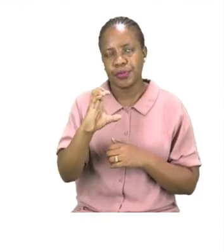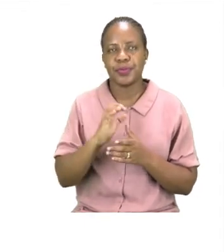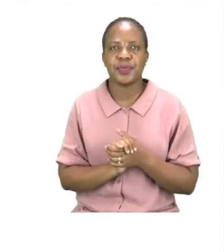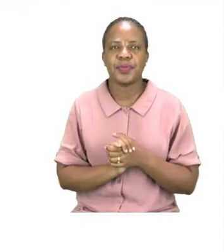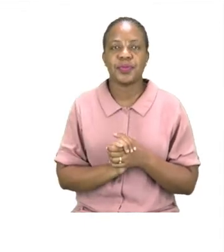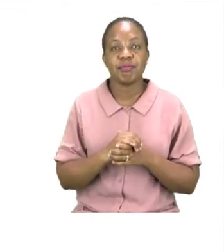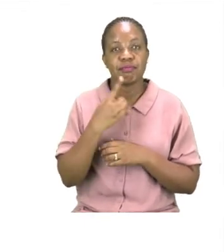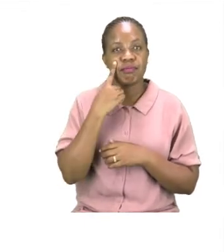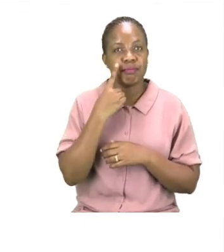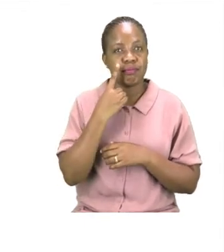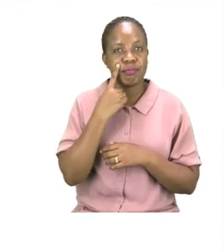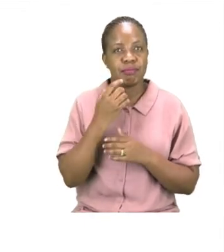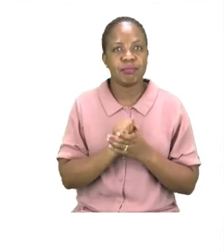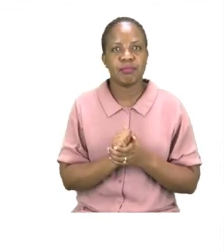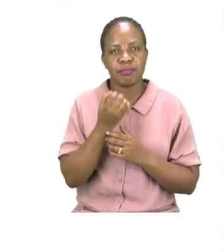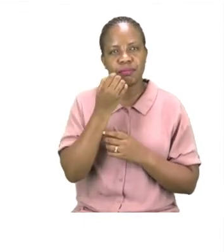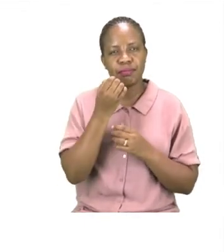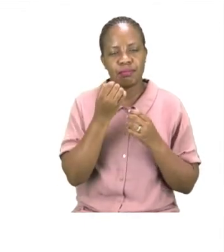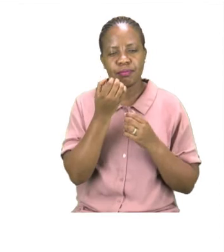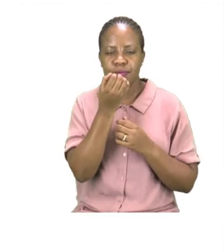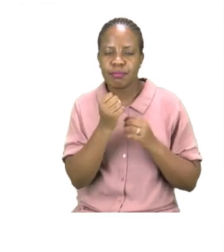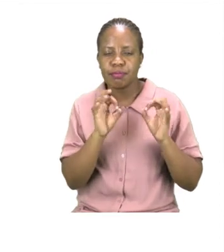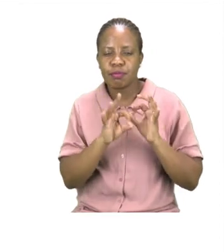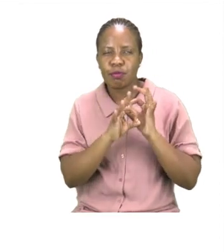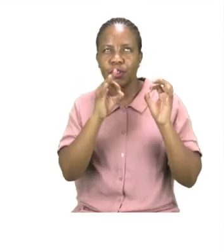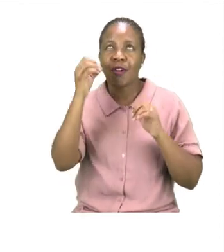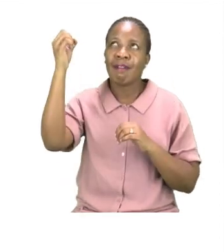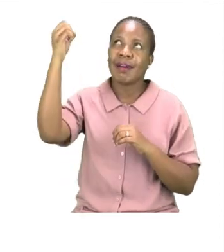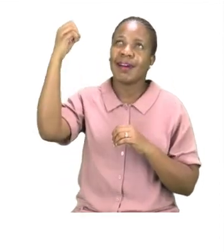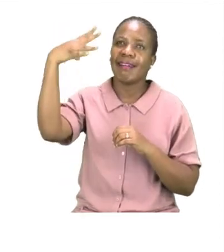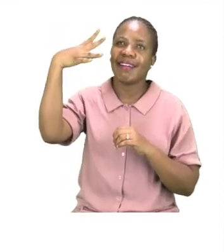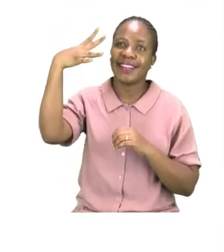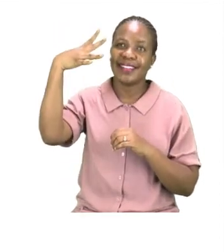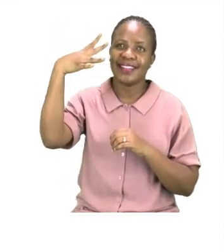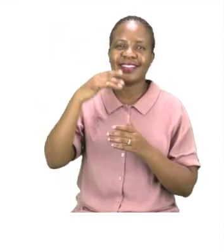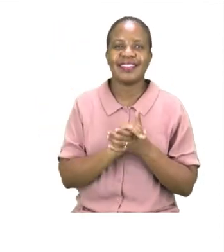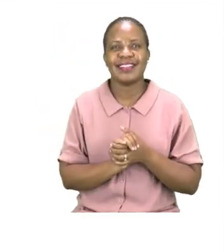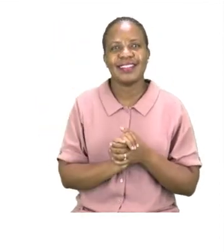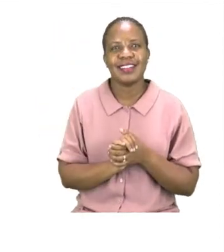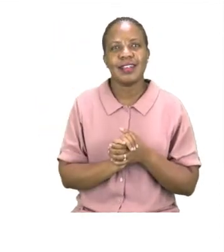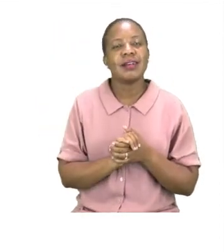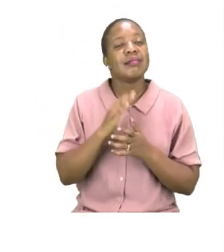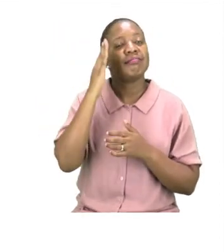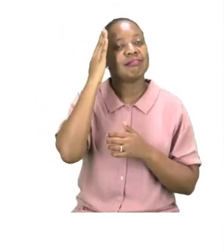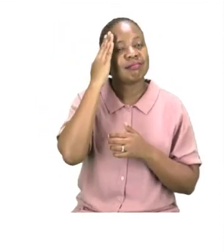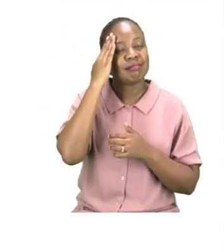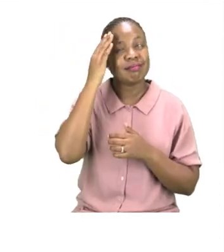can see we have a beautiful sun. So we know that we need to colour the sun yellow.